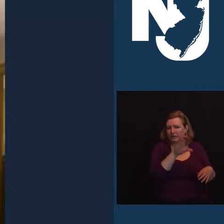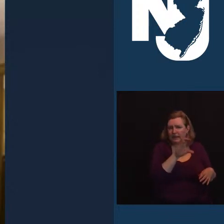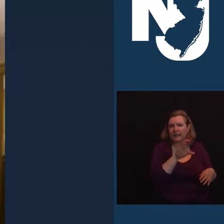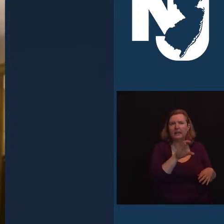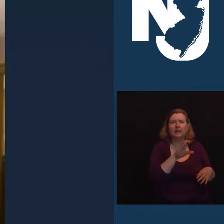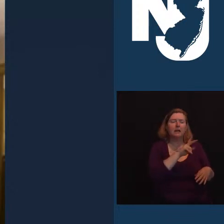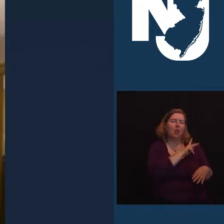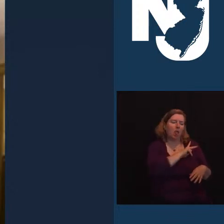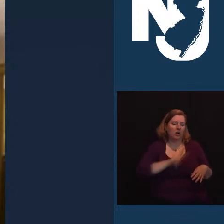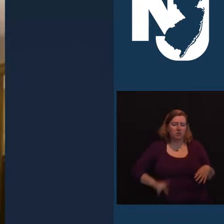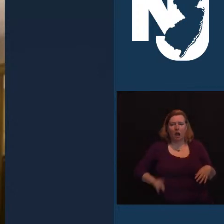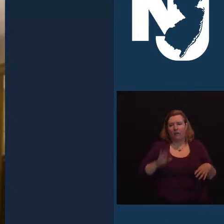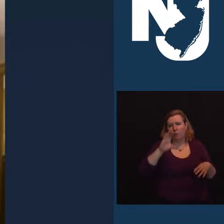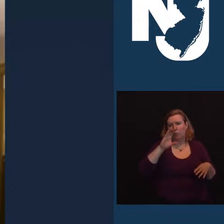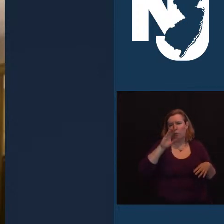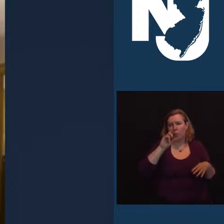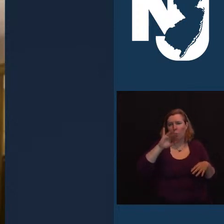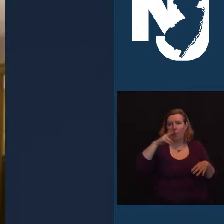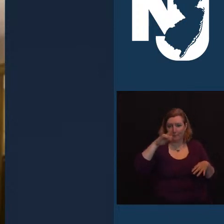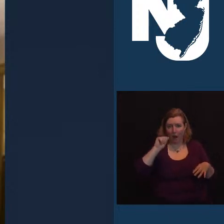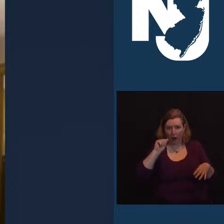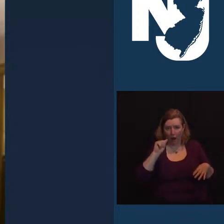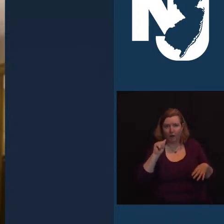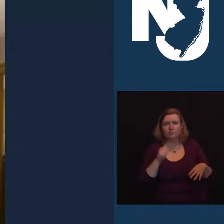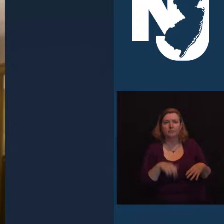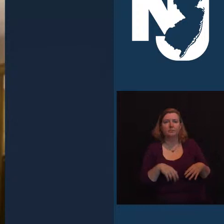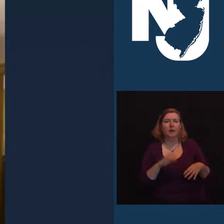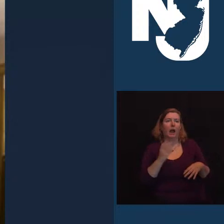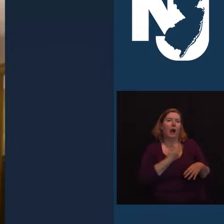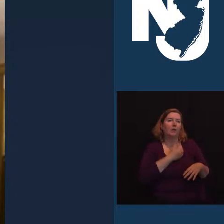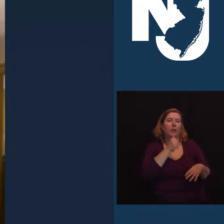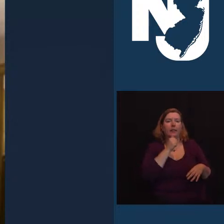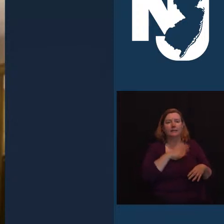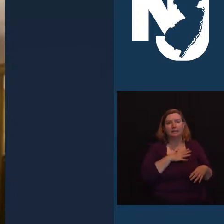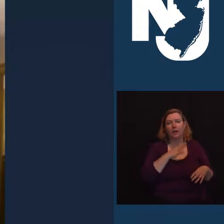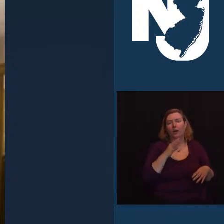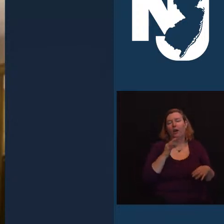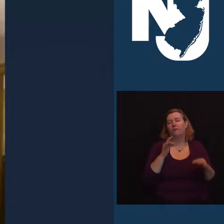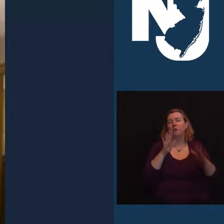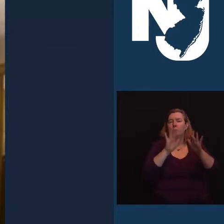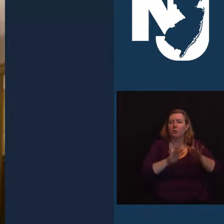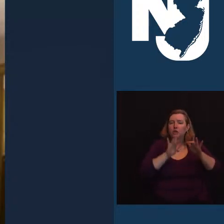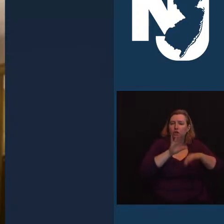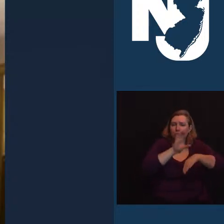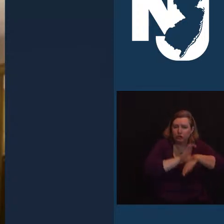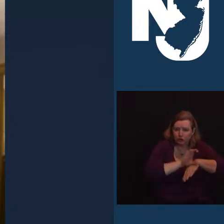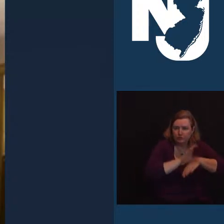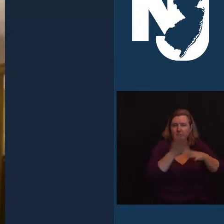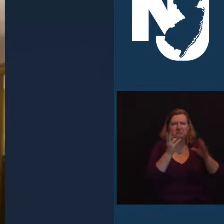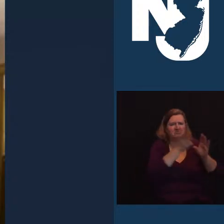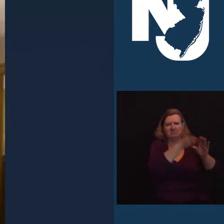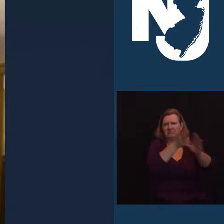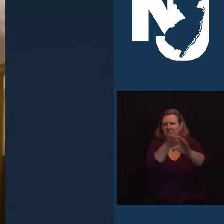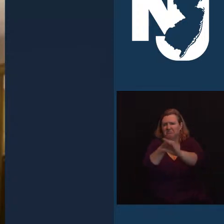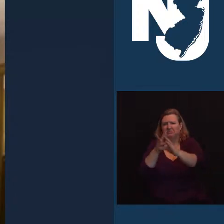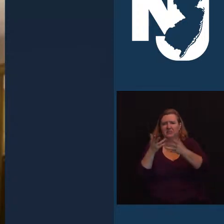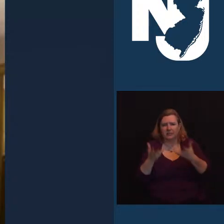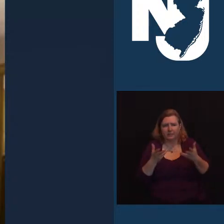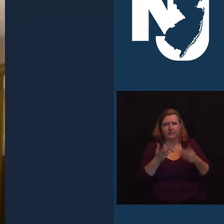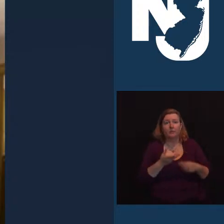parishioner of Our Lady of Mercy Church in Rivervale. John leaves behind his wife, that